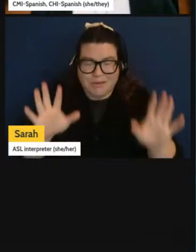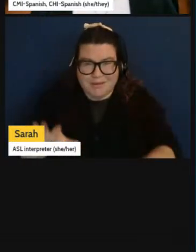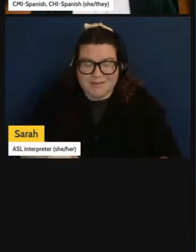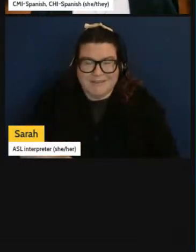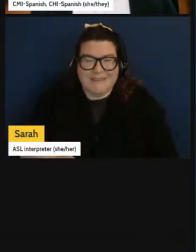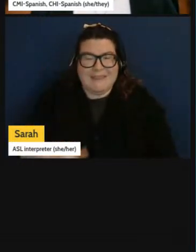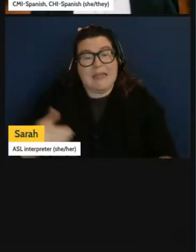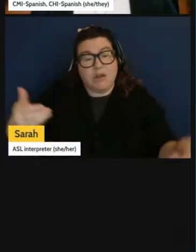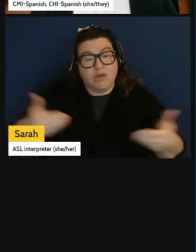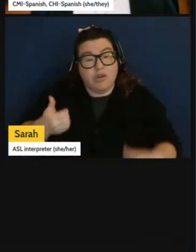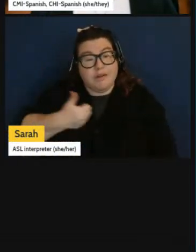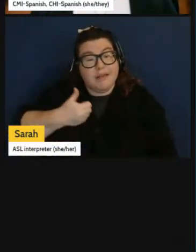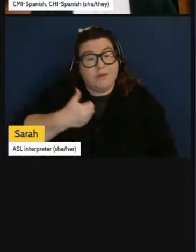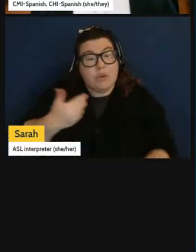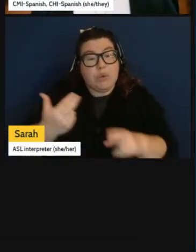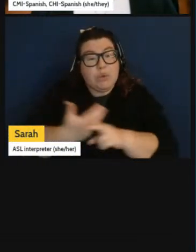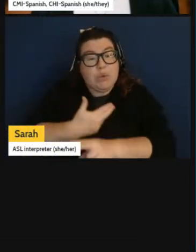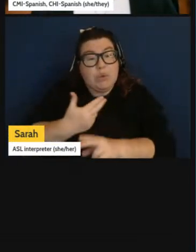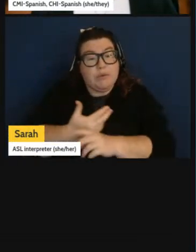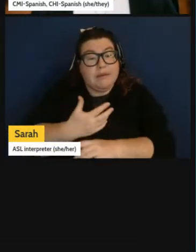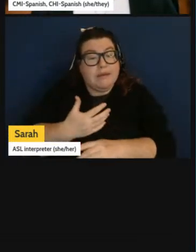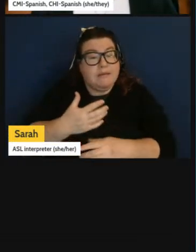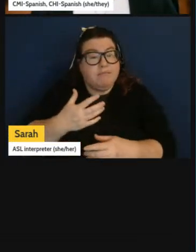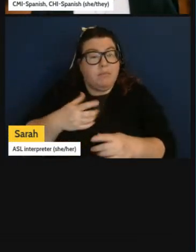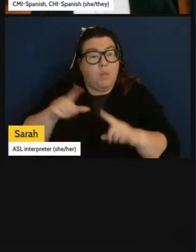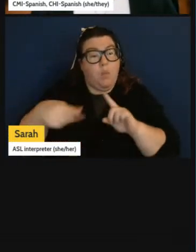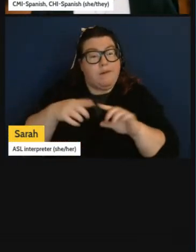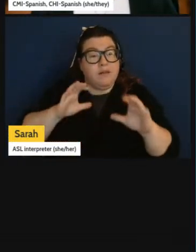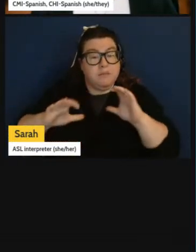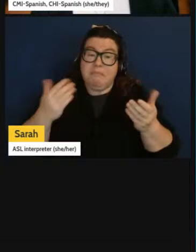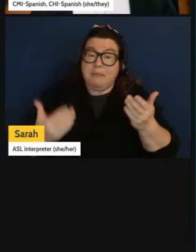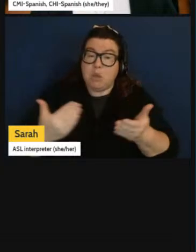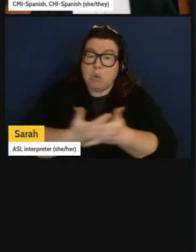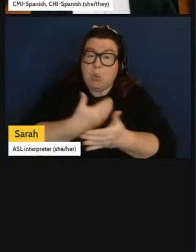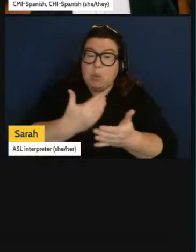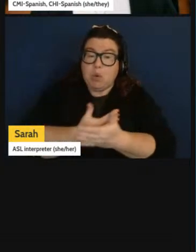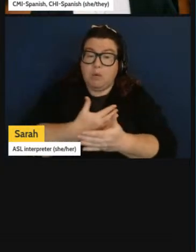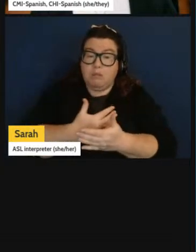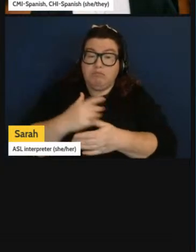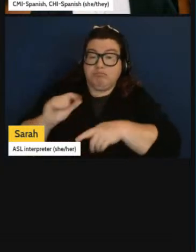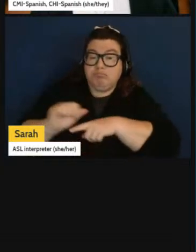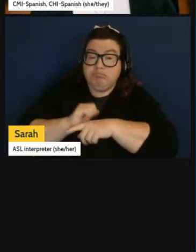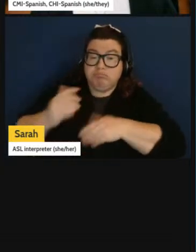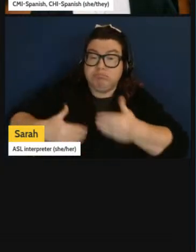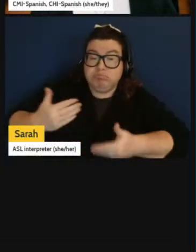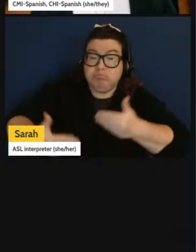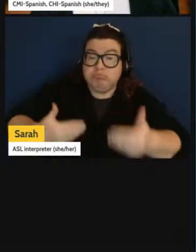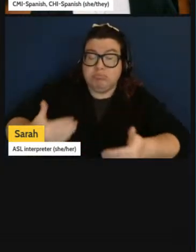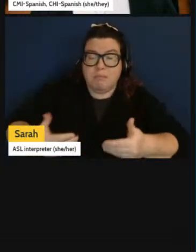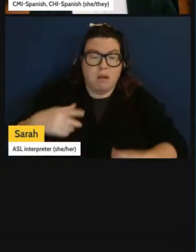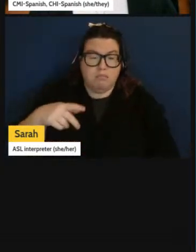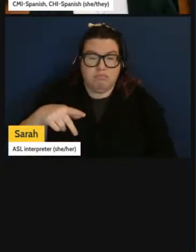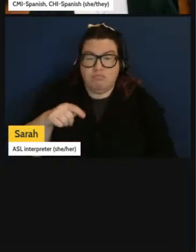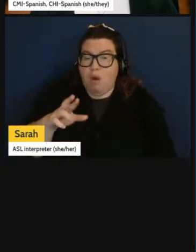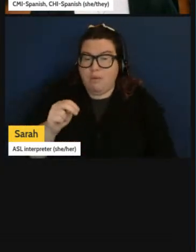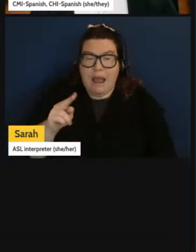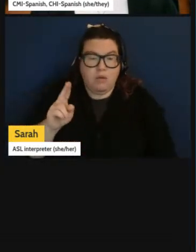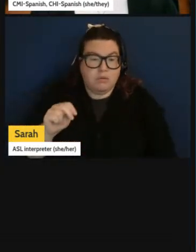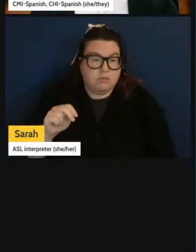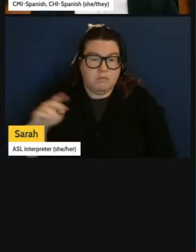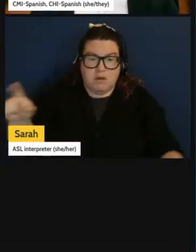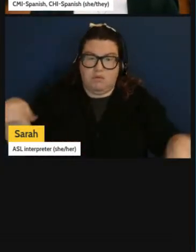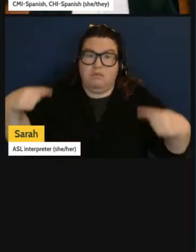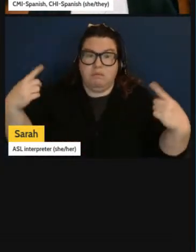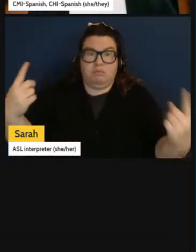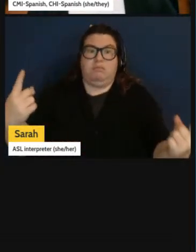Introducing yourself using your pronouns at the beginning of a conversation might be a newer thing, but pronouns have been around since